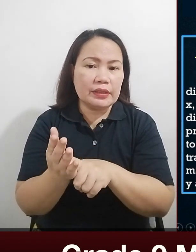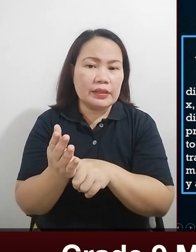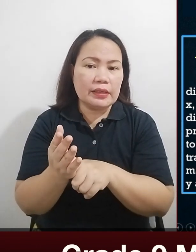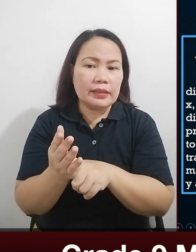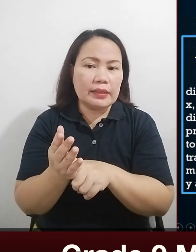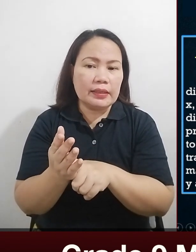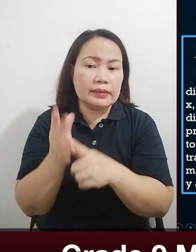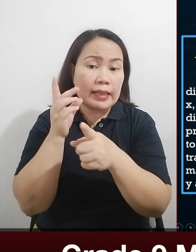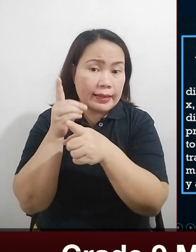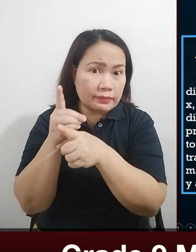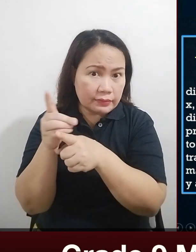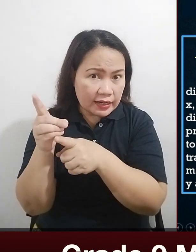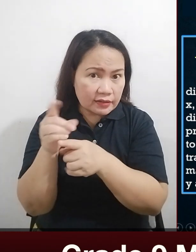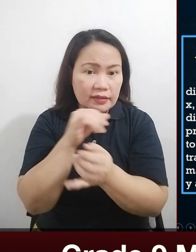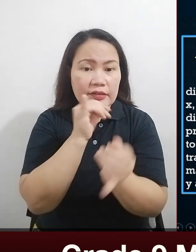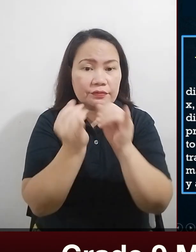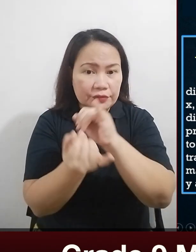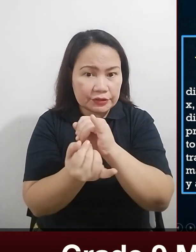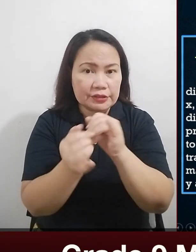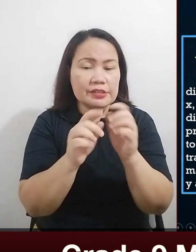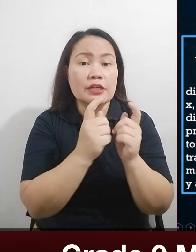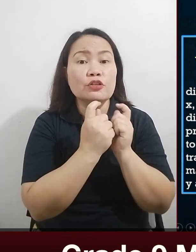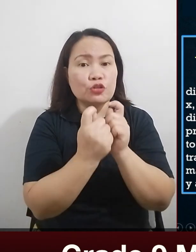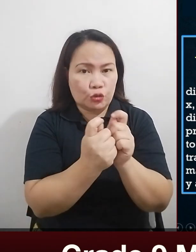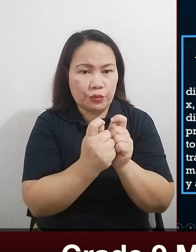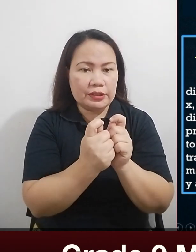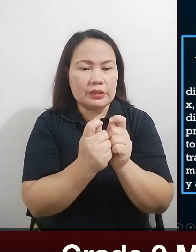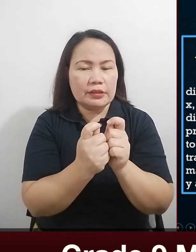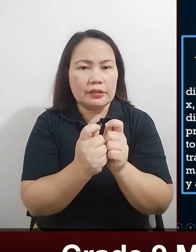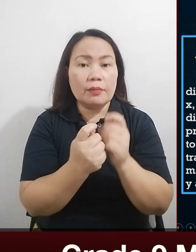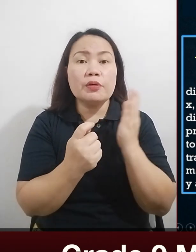direct variation, inverse, and joint variation.